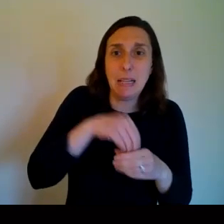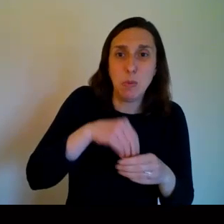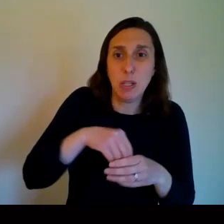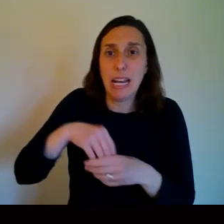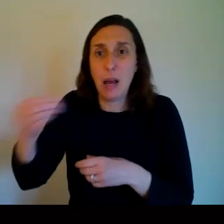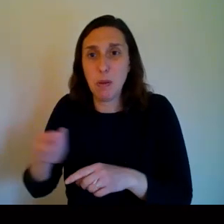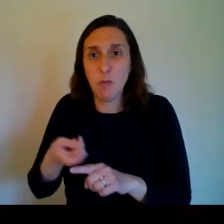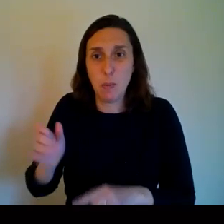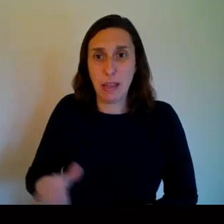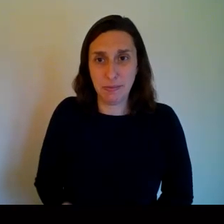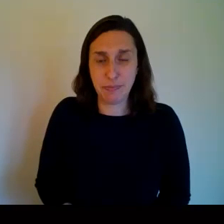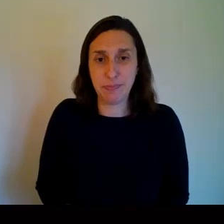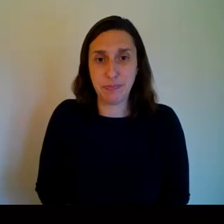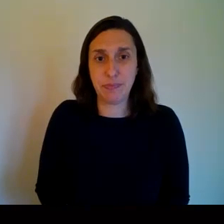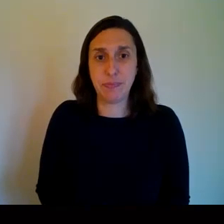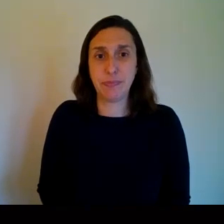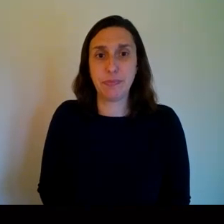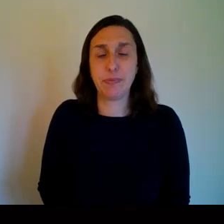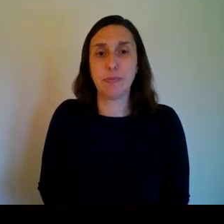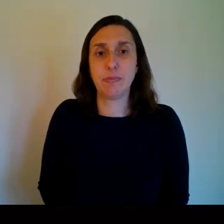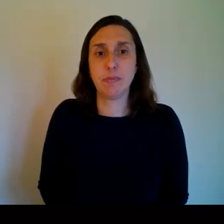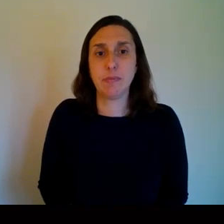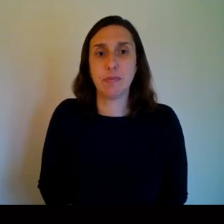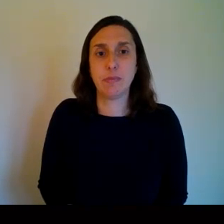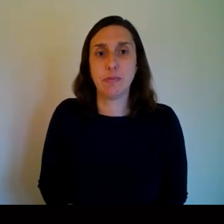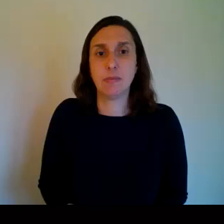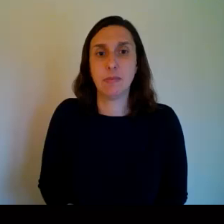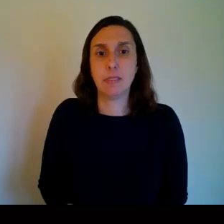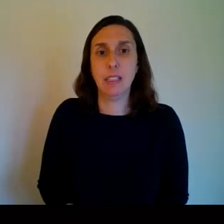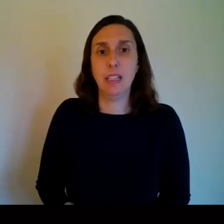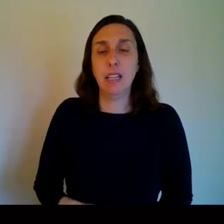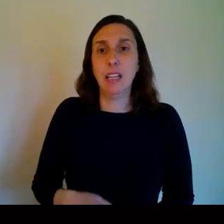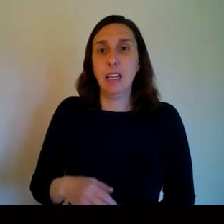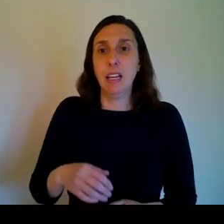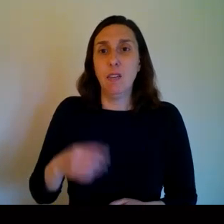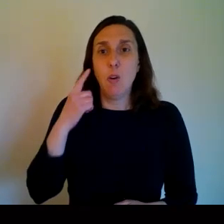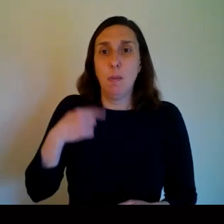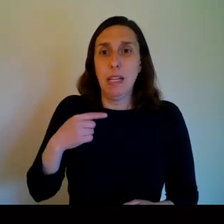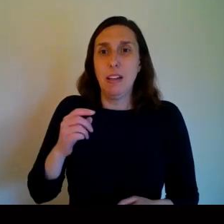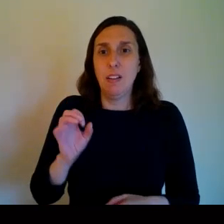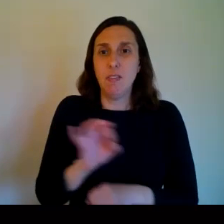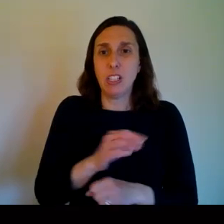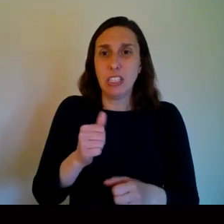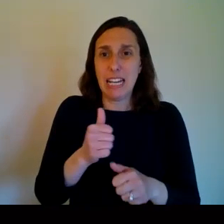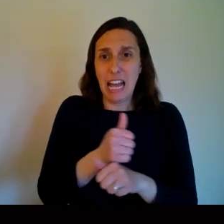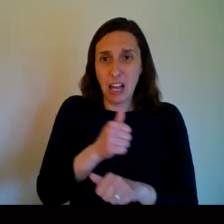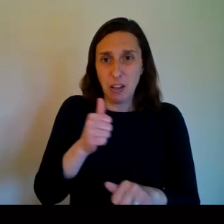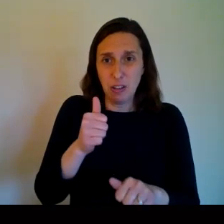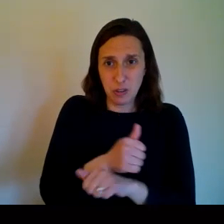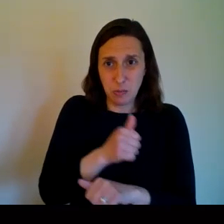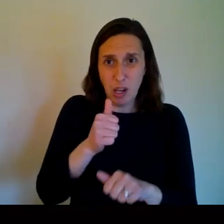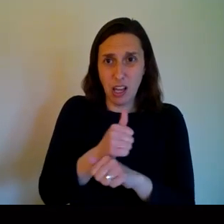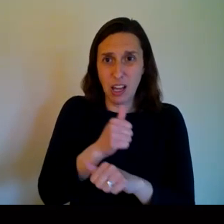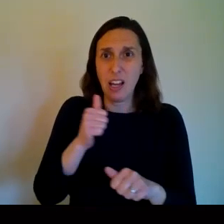And that's when for me, function algebra is when math stops becoming a game. When these functions become